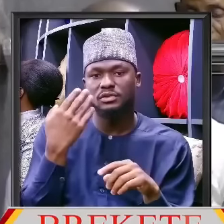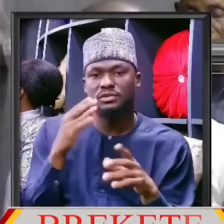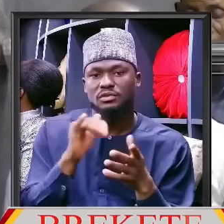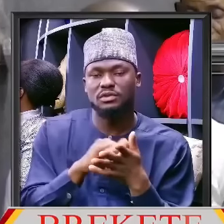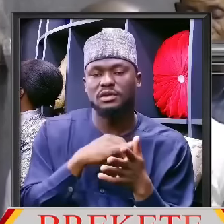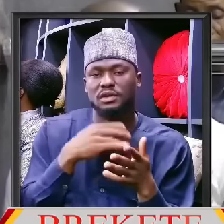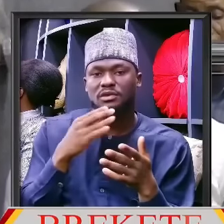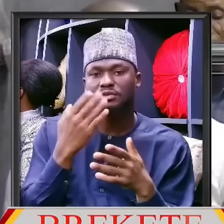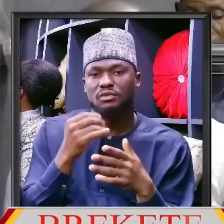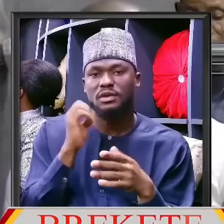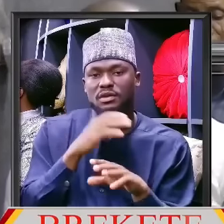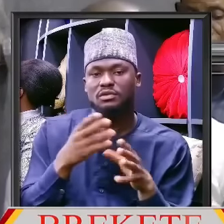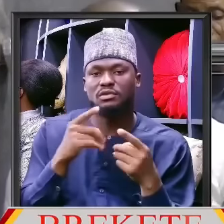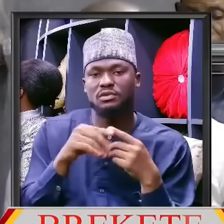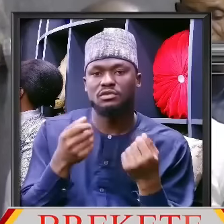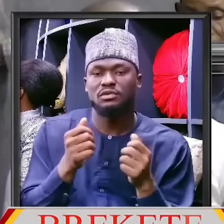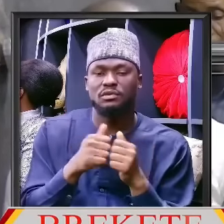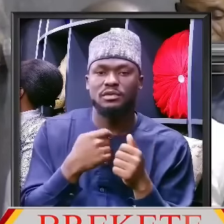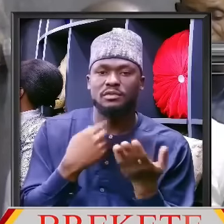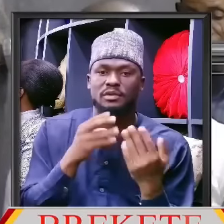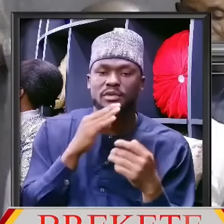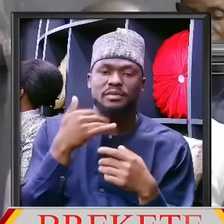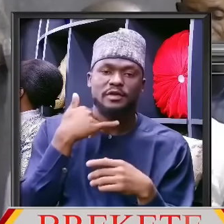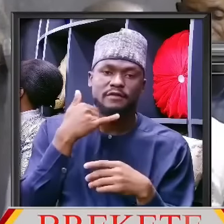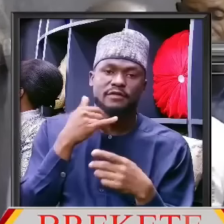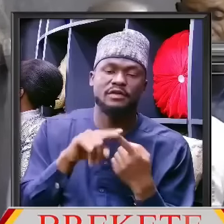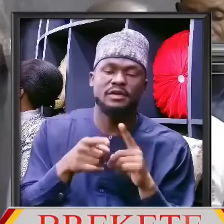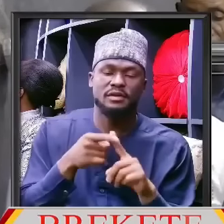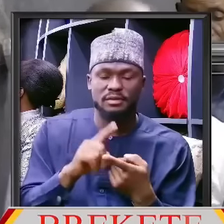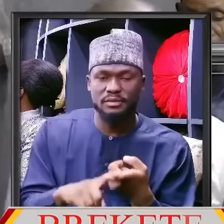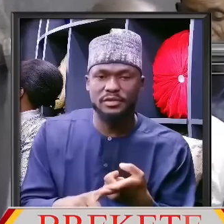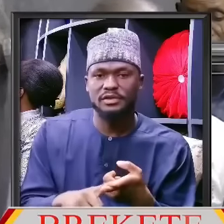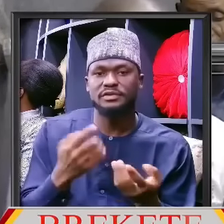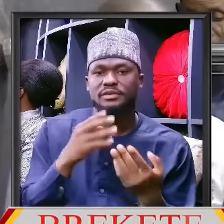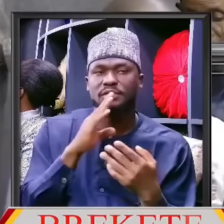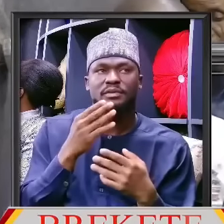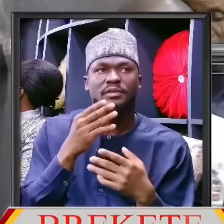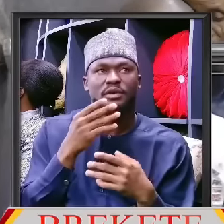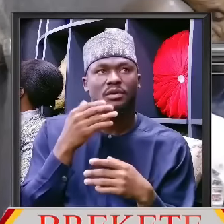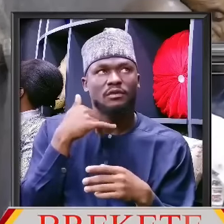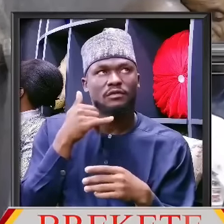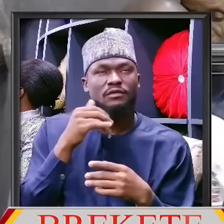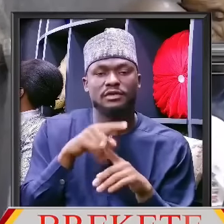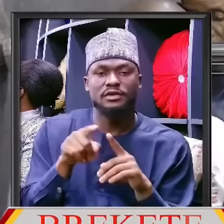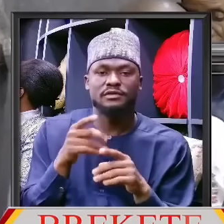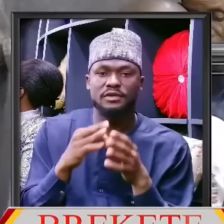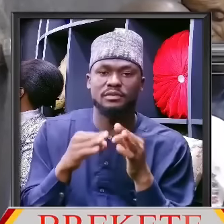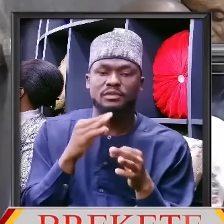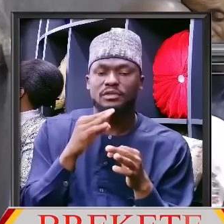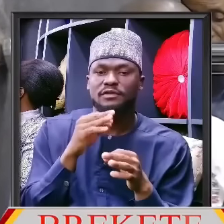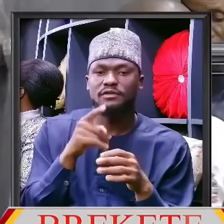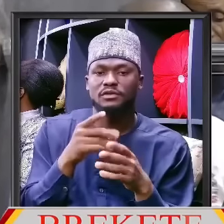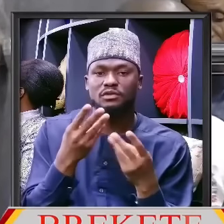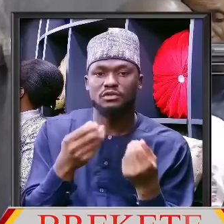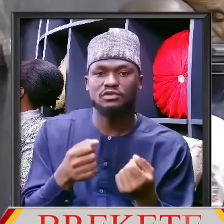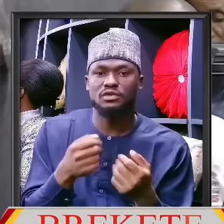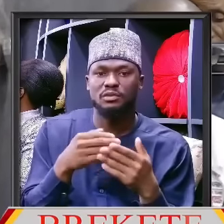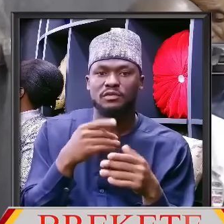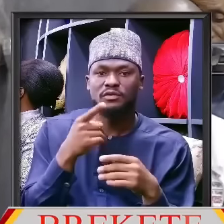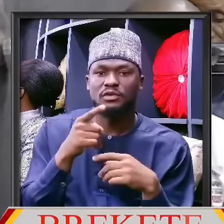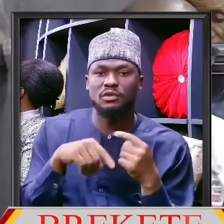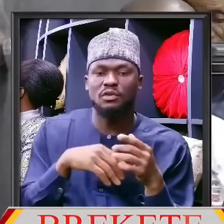no one settle with me. If it call her friends, if the in-laws no fit settle, if it call your friends, but if that quarrel, you settle them before